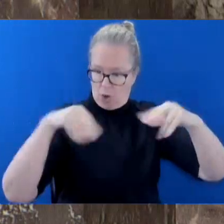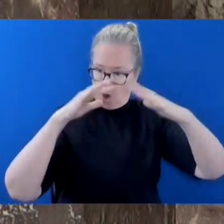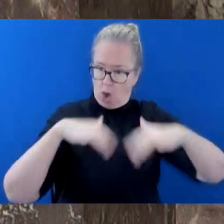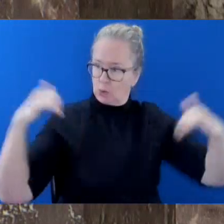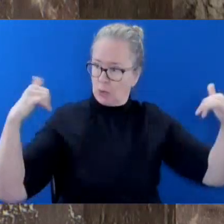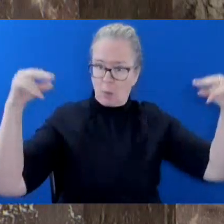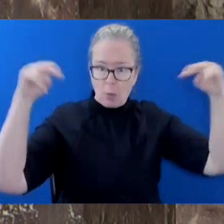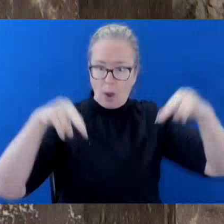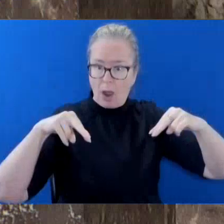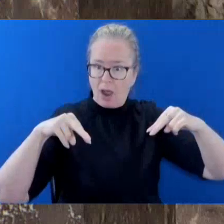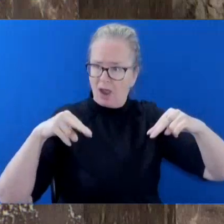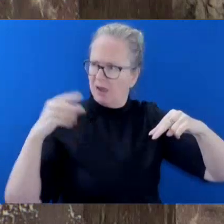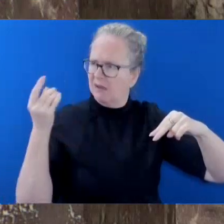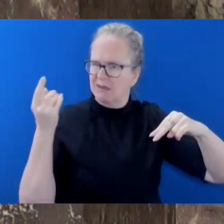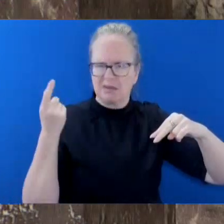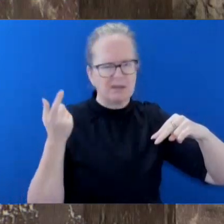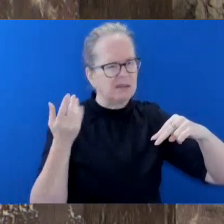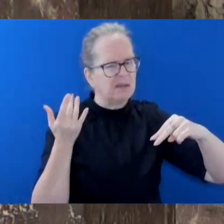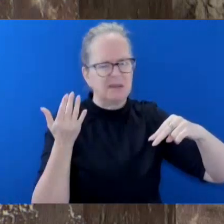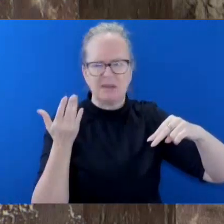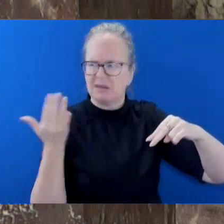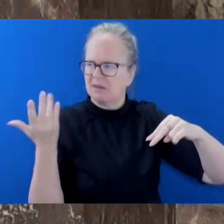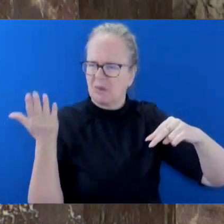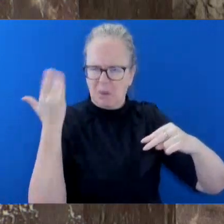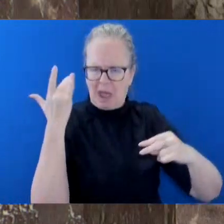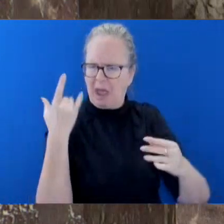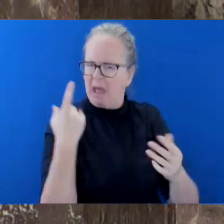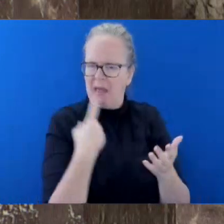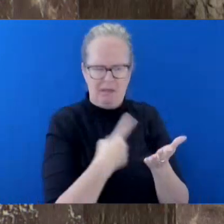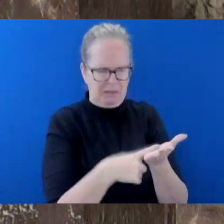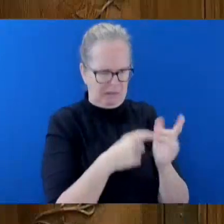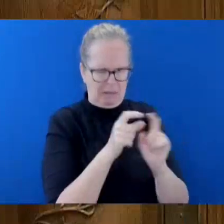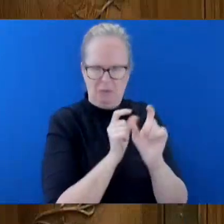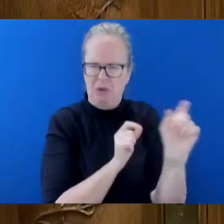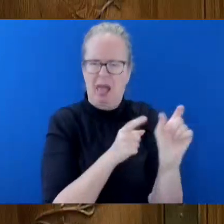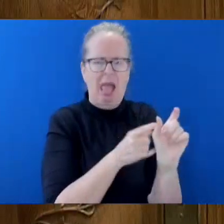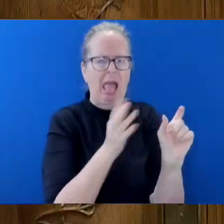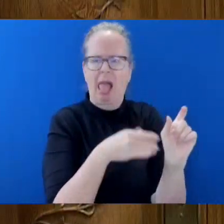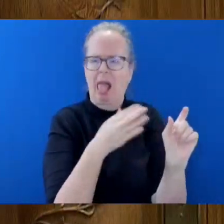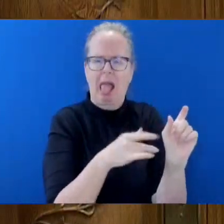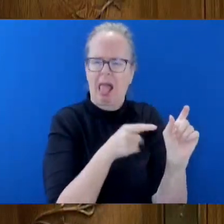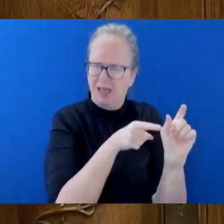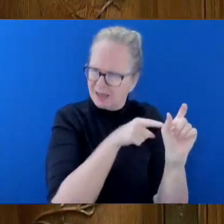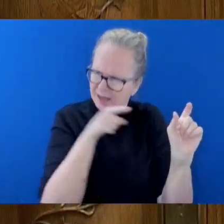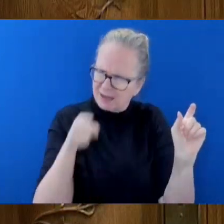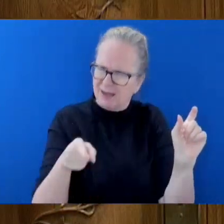lives? And that's what we're going to continue to focus on our side of the House.